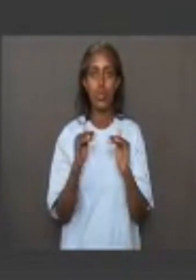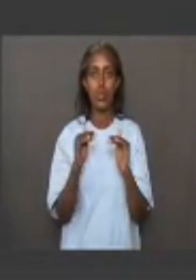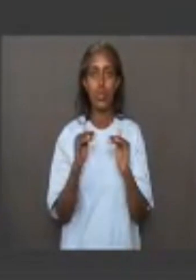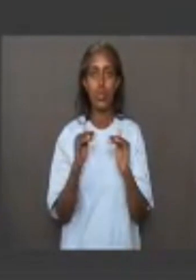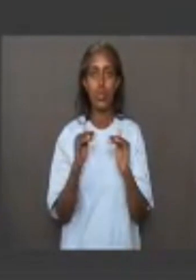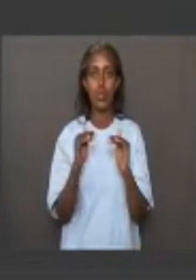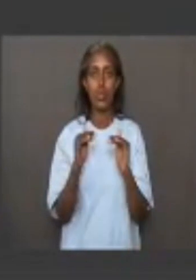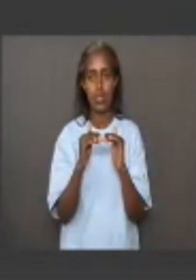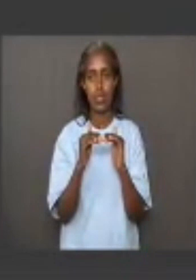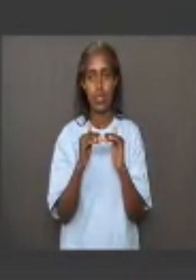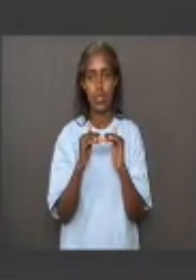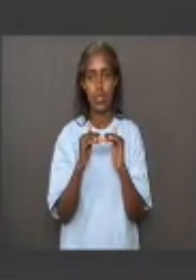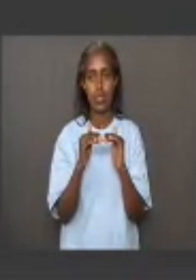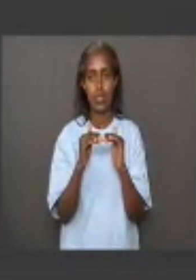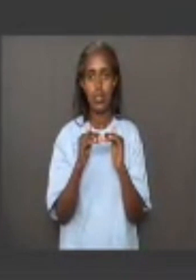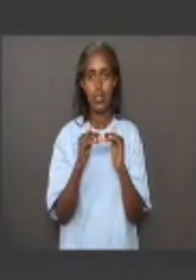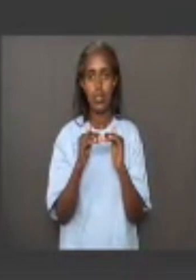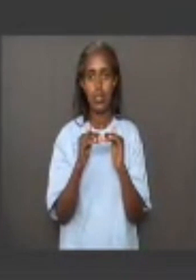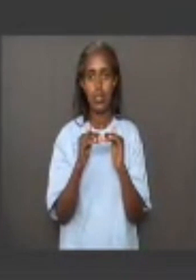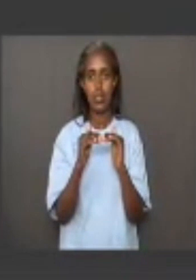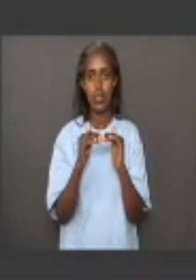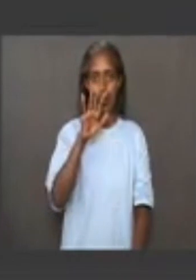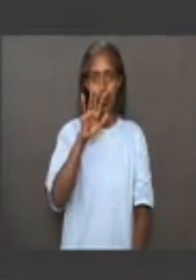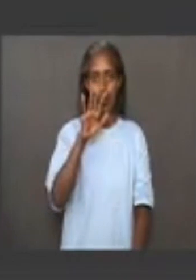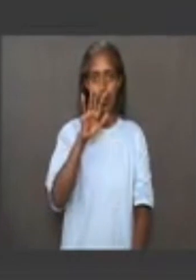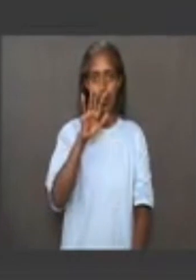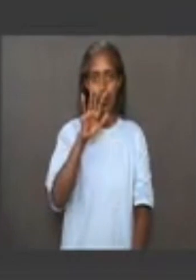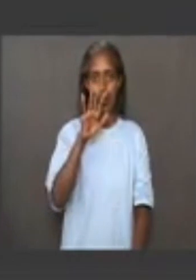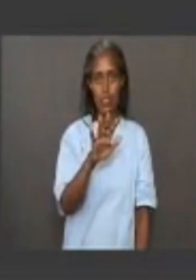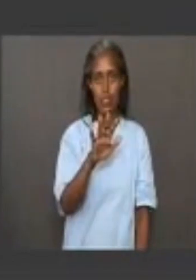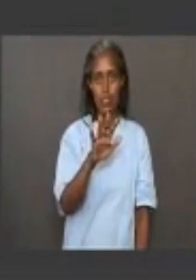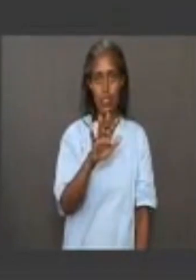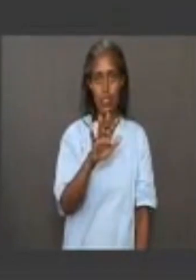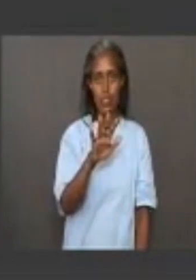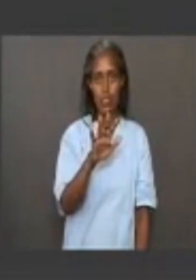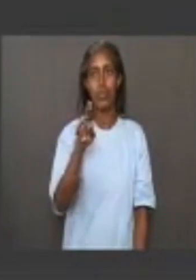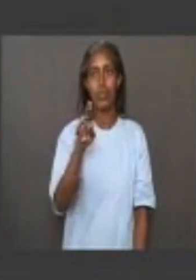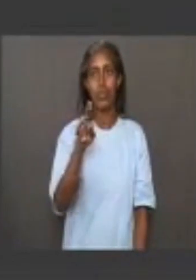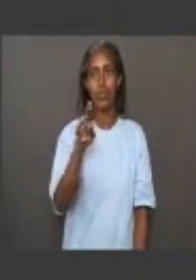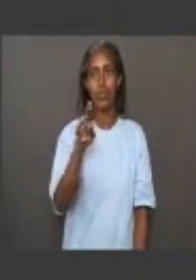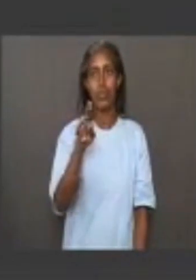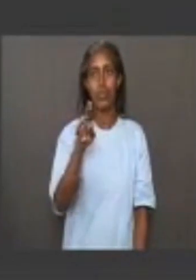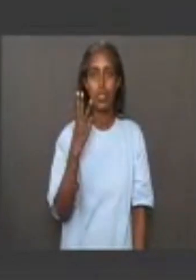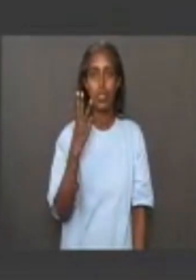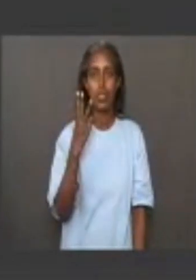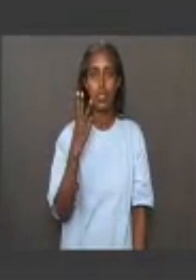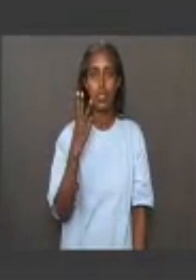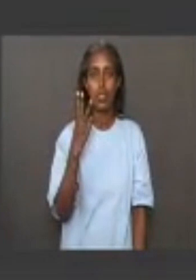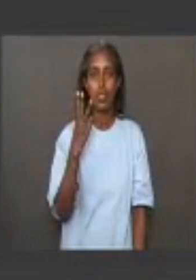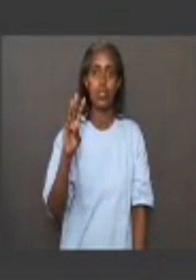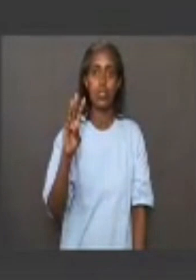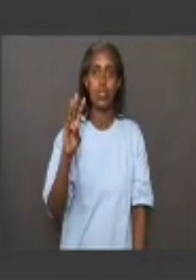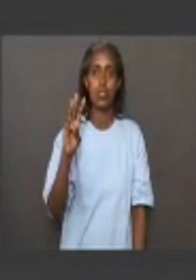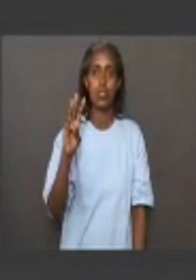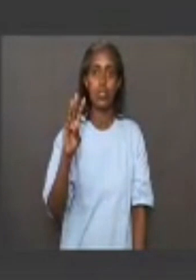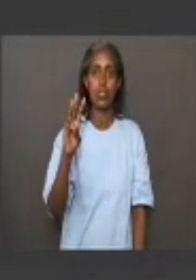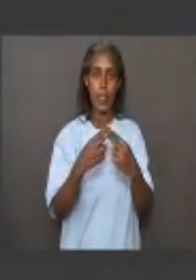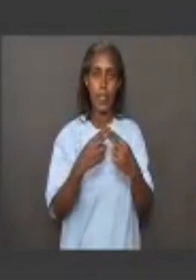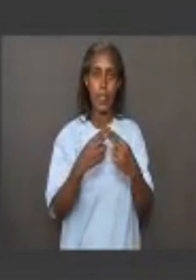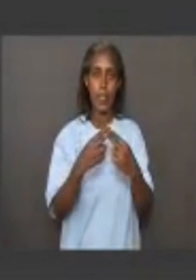equal to the fifth root of 16